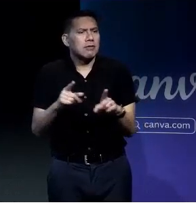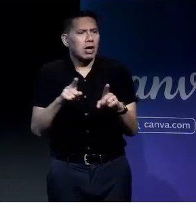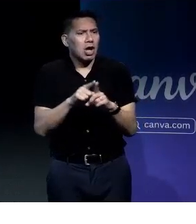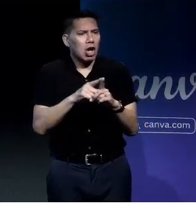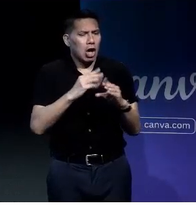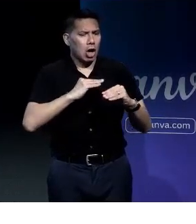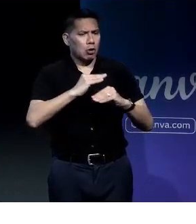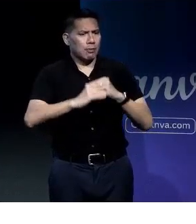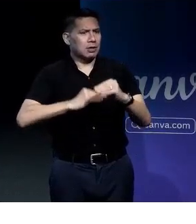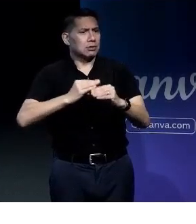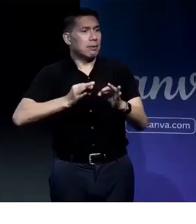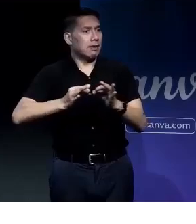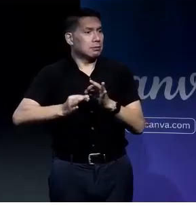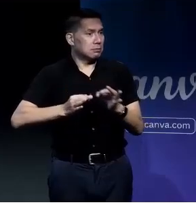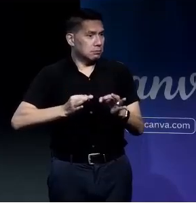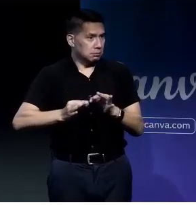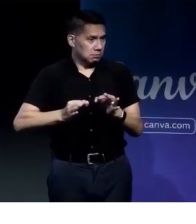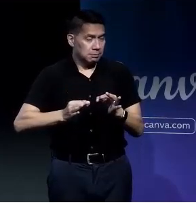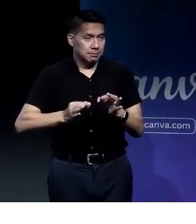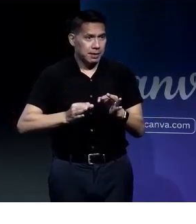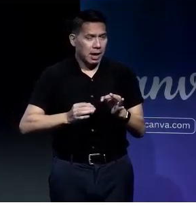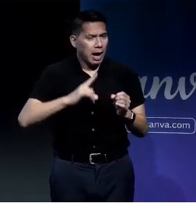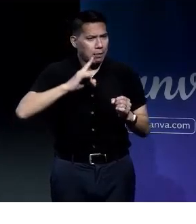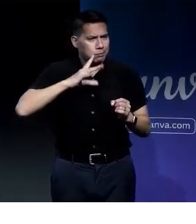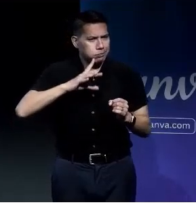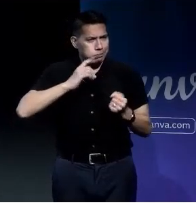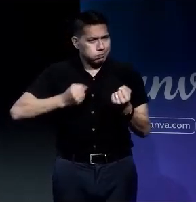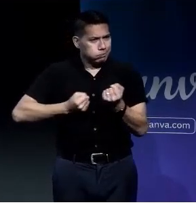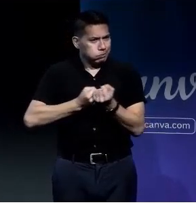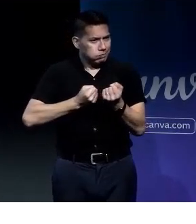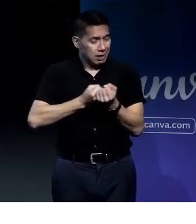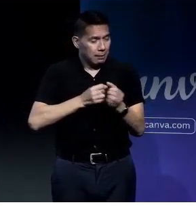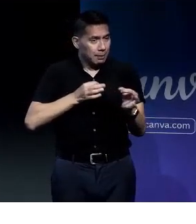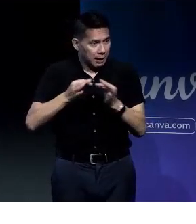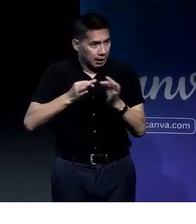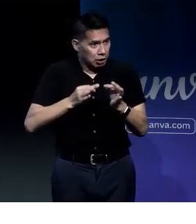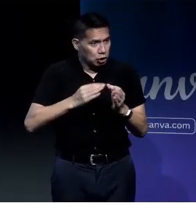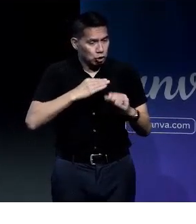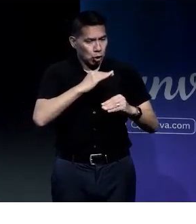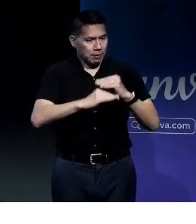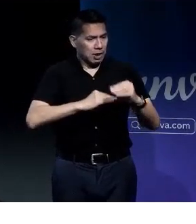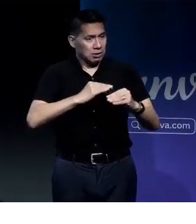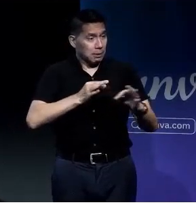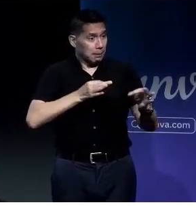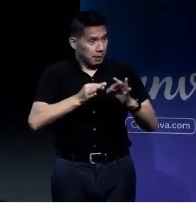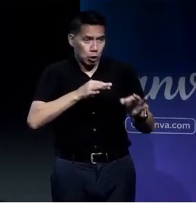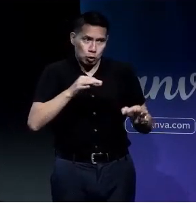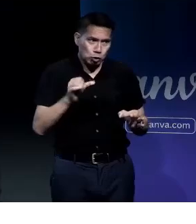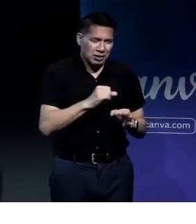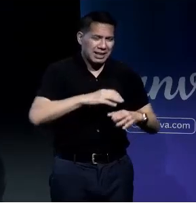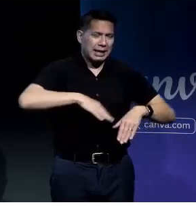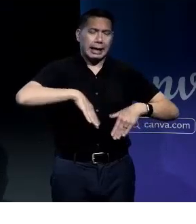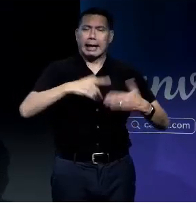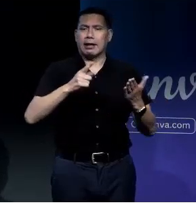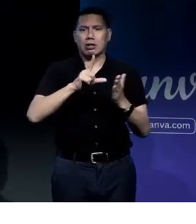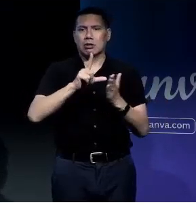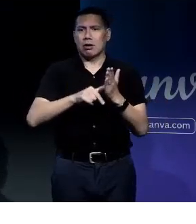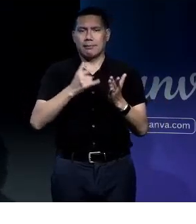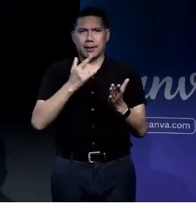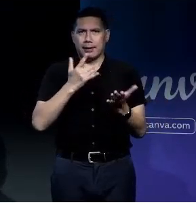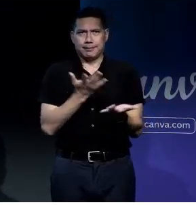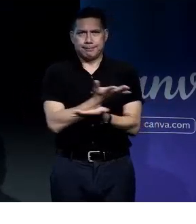plans and contingency plans. So accommodation plans should be made in the event